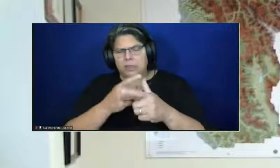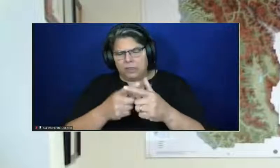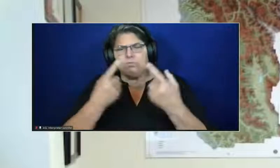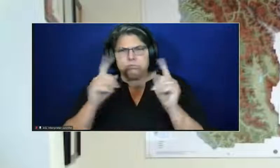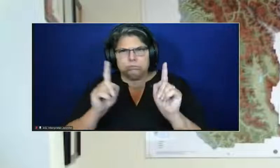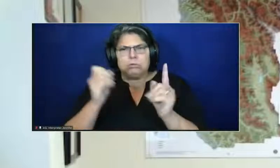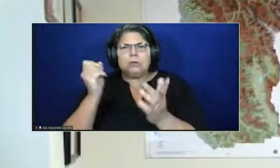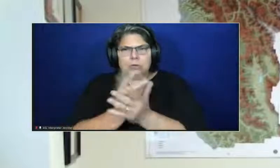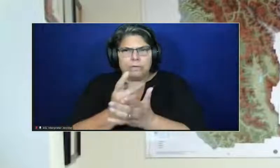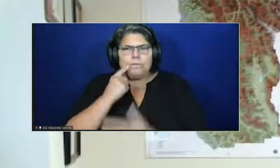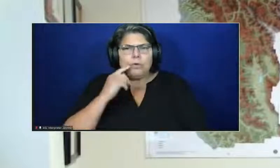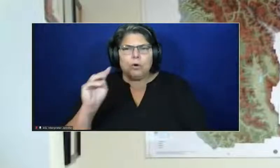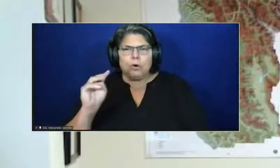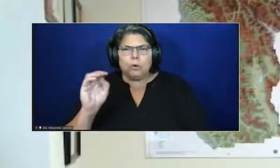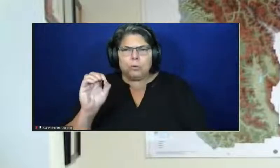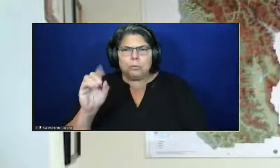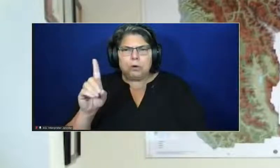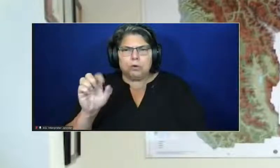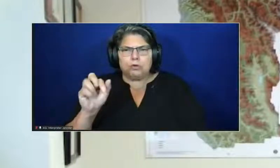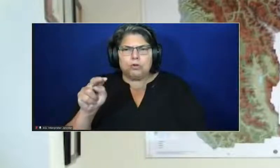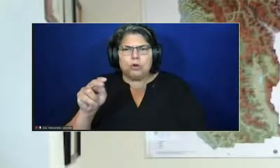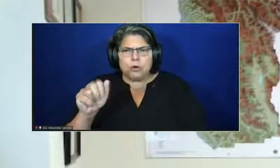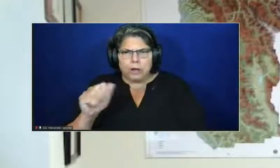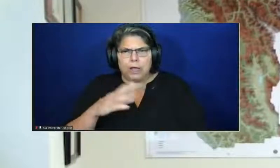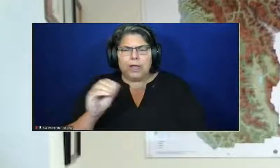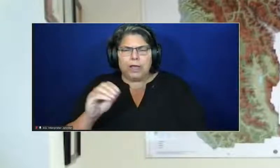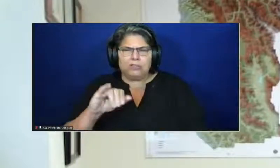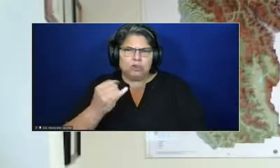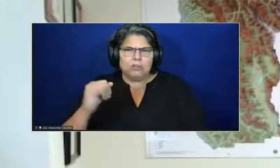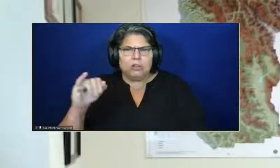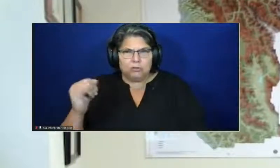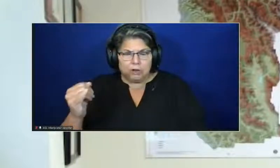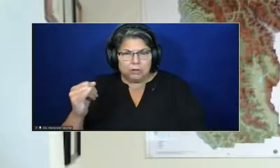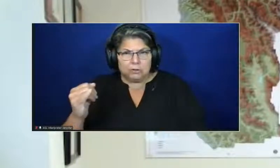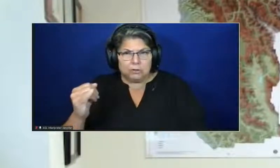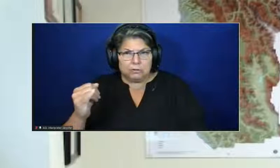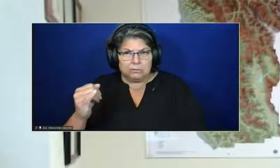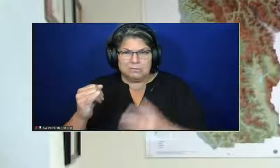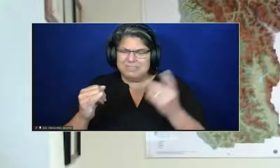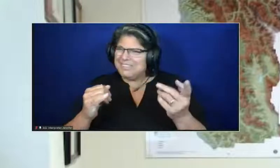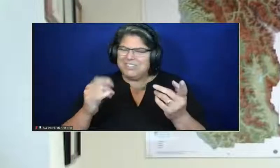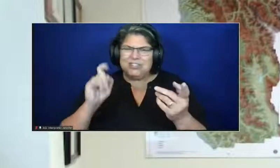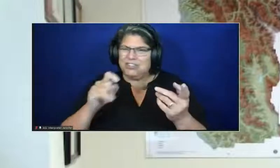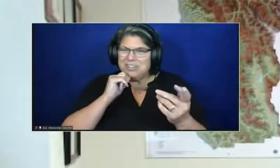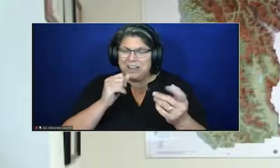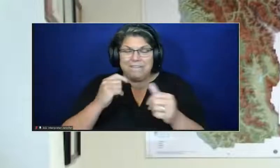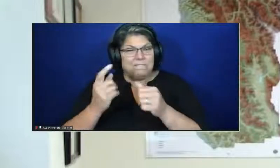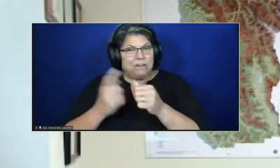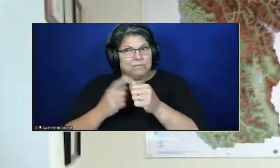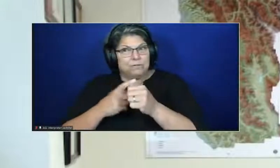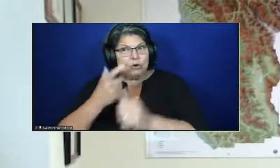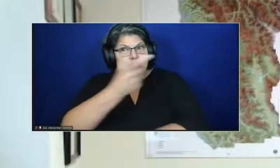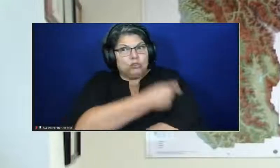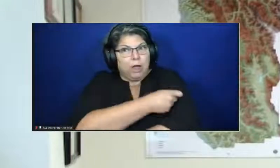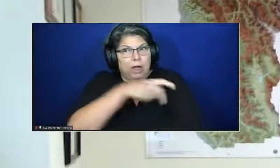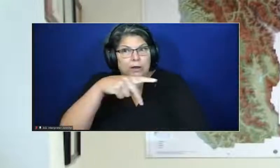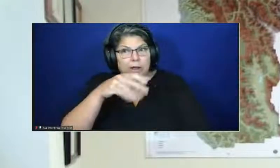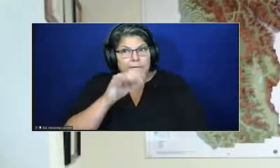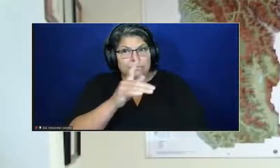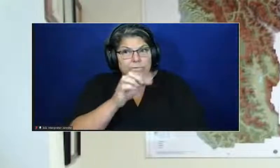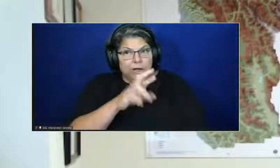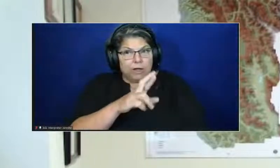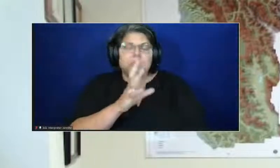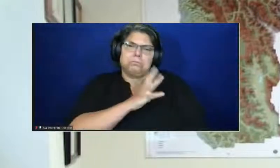Moderna and Johnson & Johnson. There shouldn't be a crossover. If you've had your initial series with Pfizer, then if you